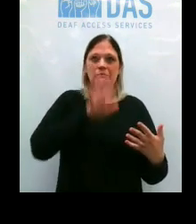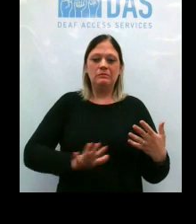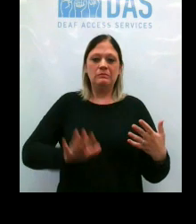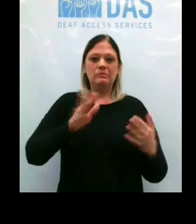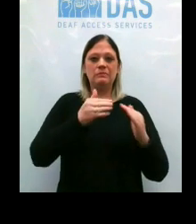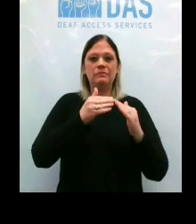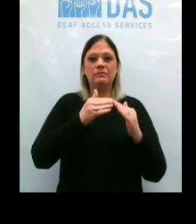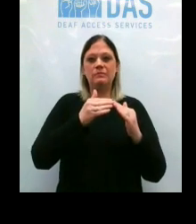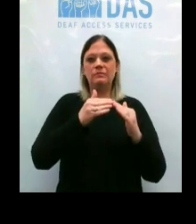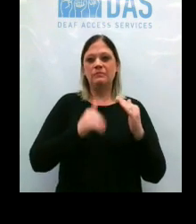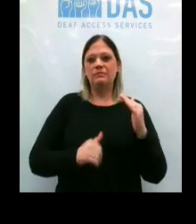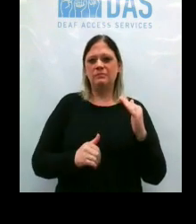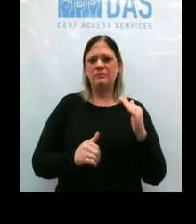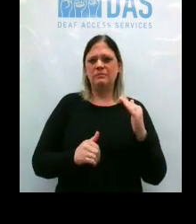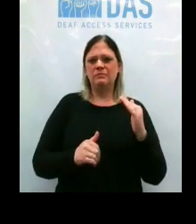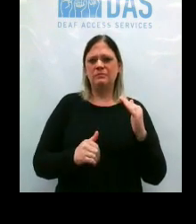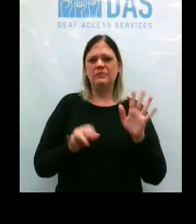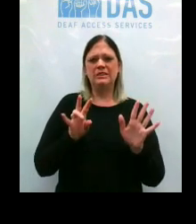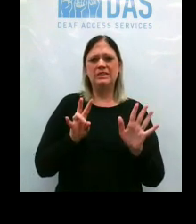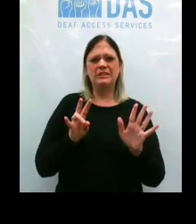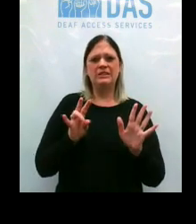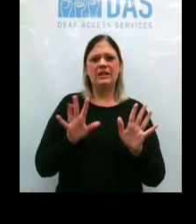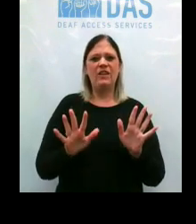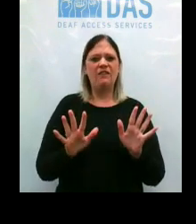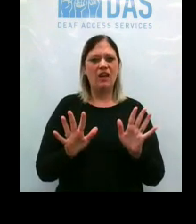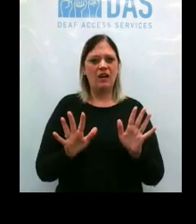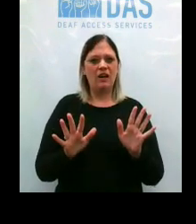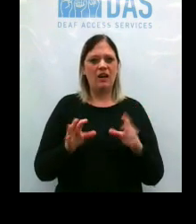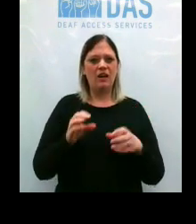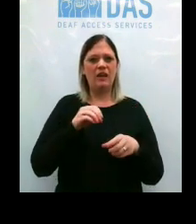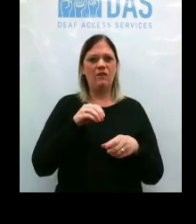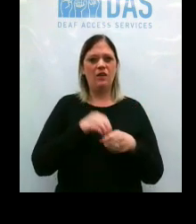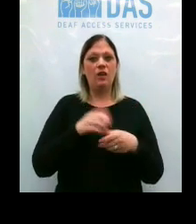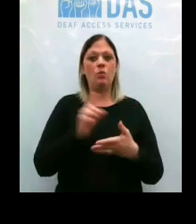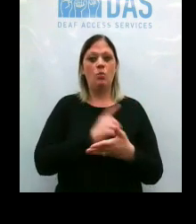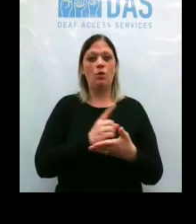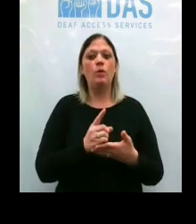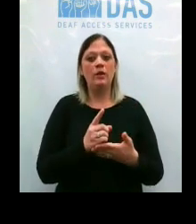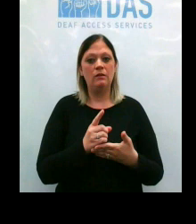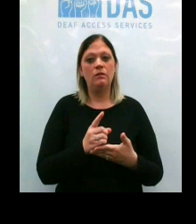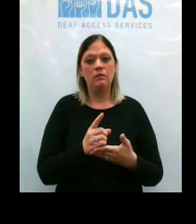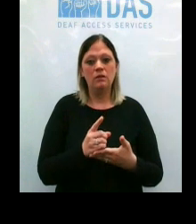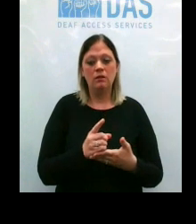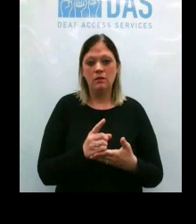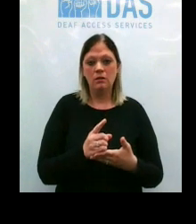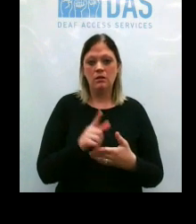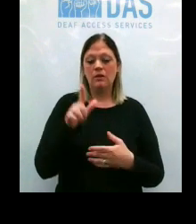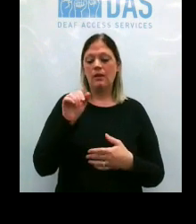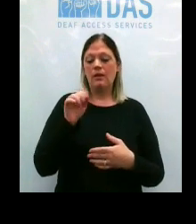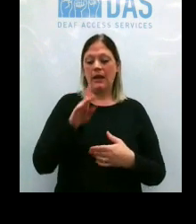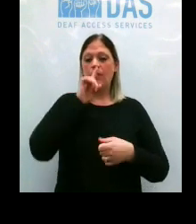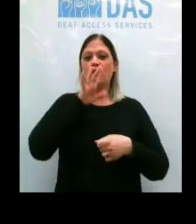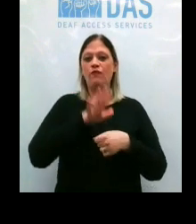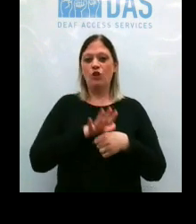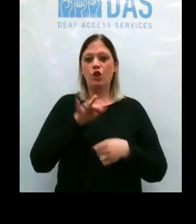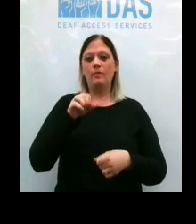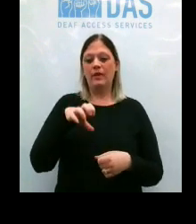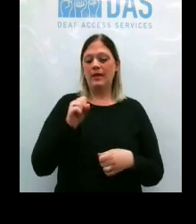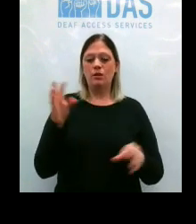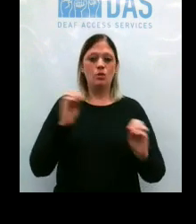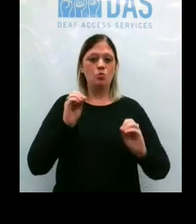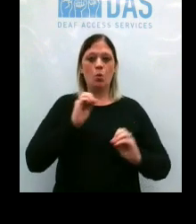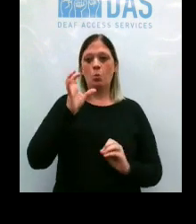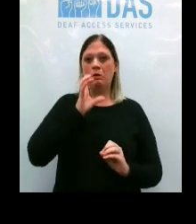than about 75, I should say, in just 1 week. And these are all lab confirmed cases. There's no presumed